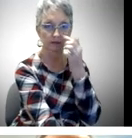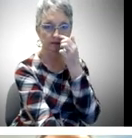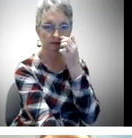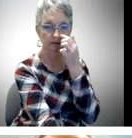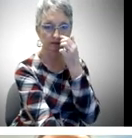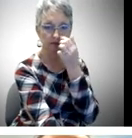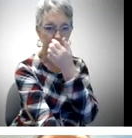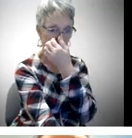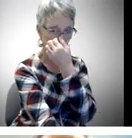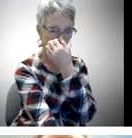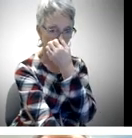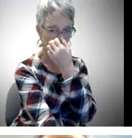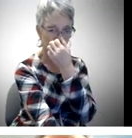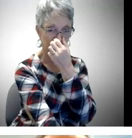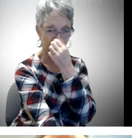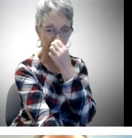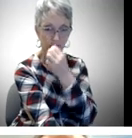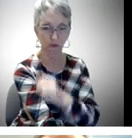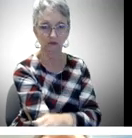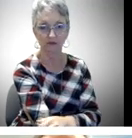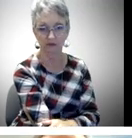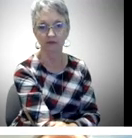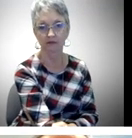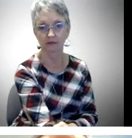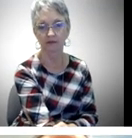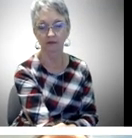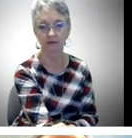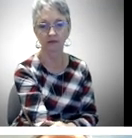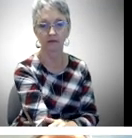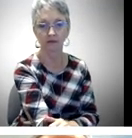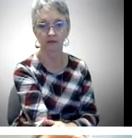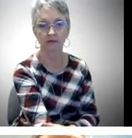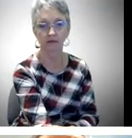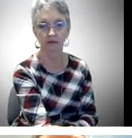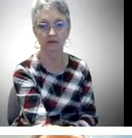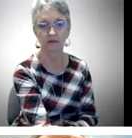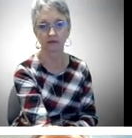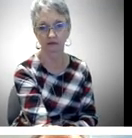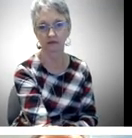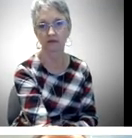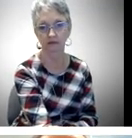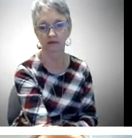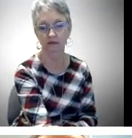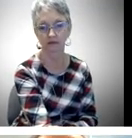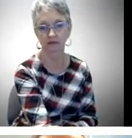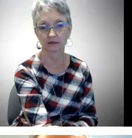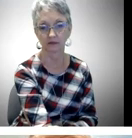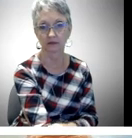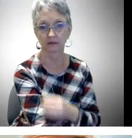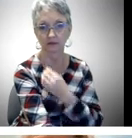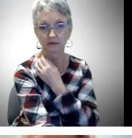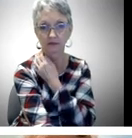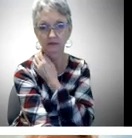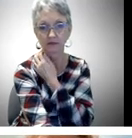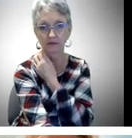health, managing their money, accessing supports and services, finding a job, or other. And it's sort of interesting. A lot of